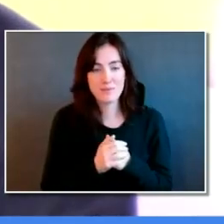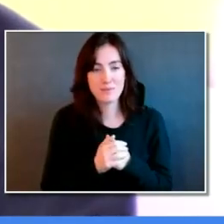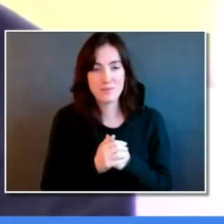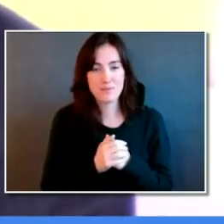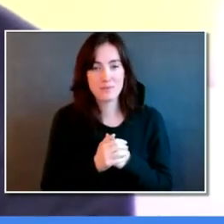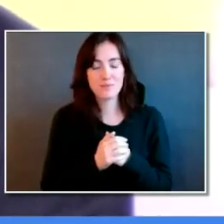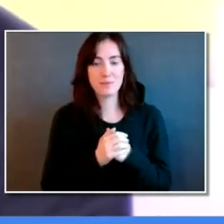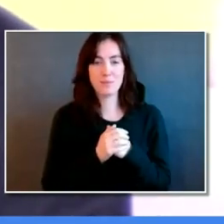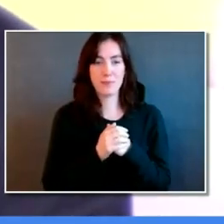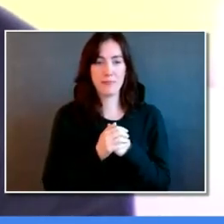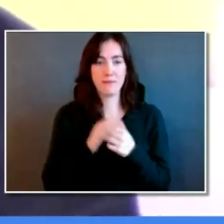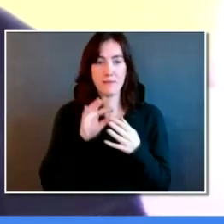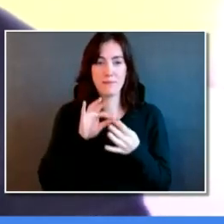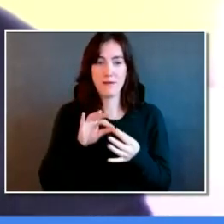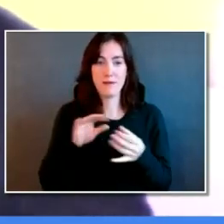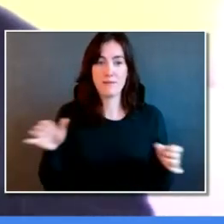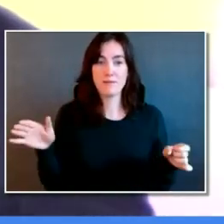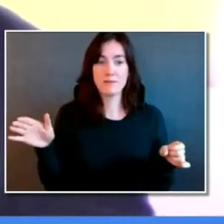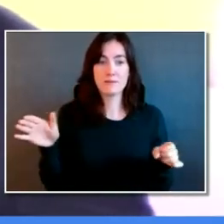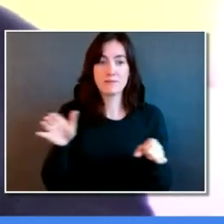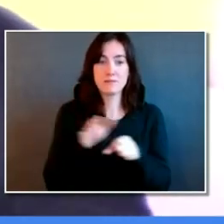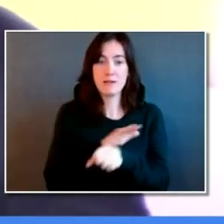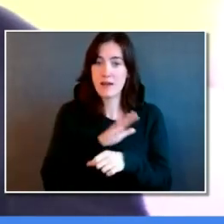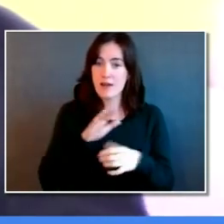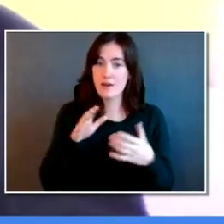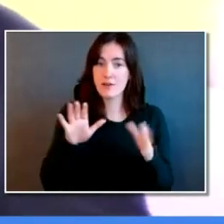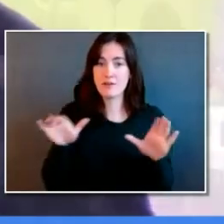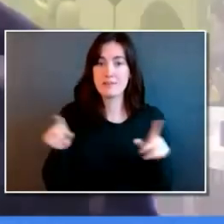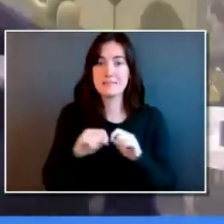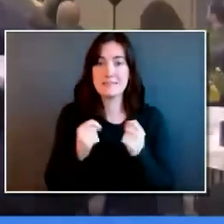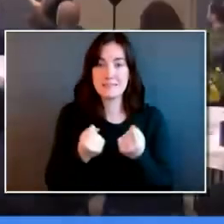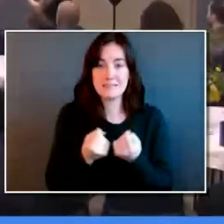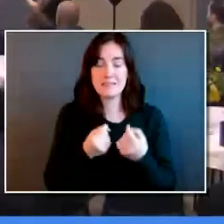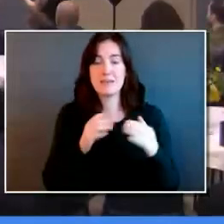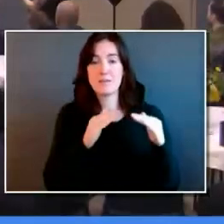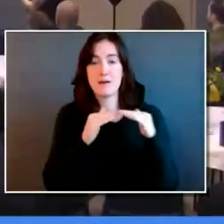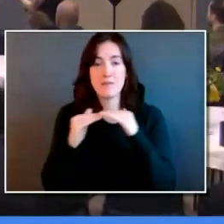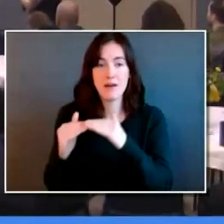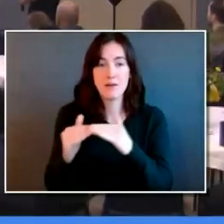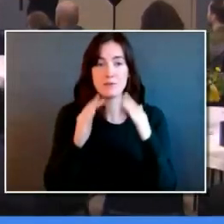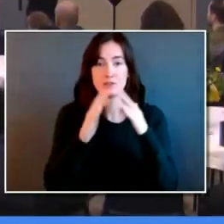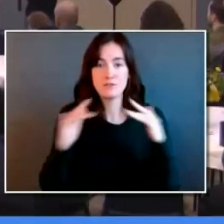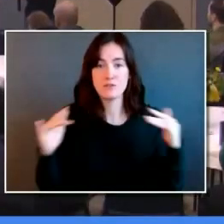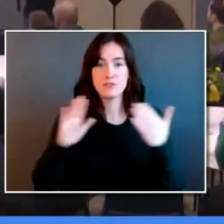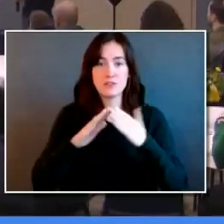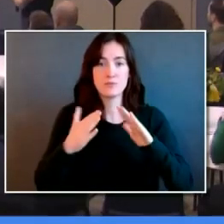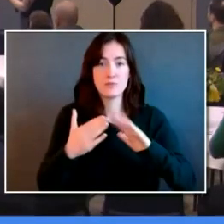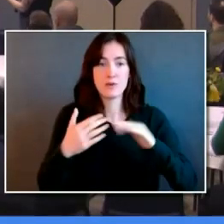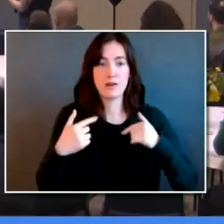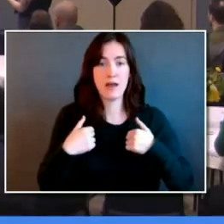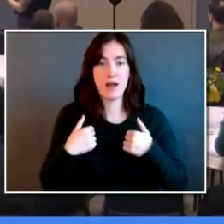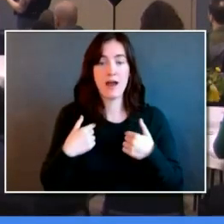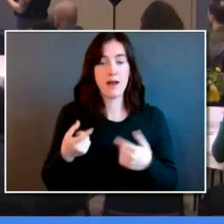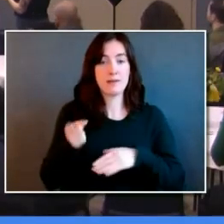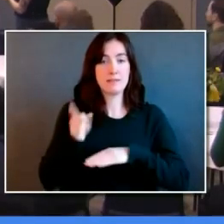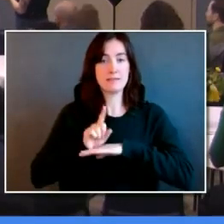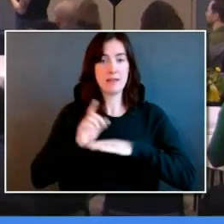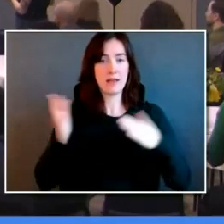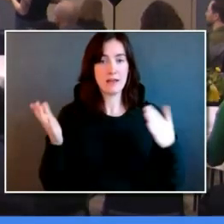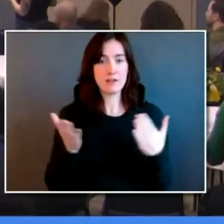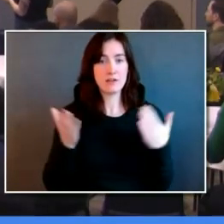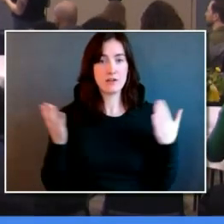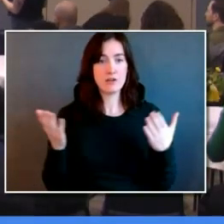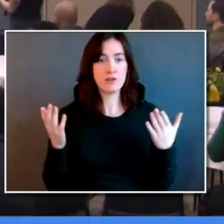of the entirety of our Equity, Diversity, Inclusion community and team, I stand before you along as Lexis. We're honored